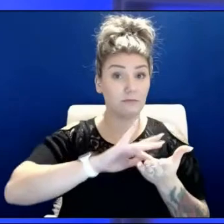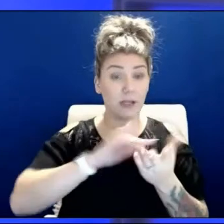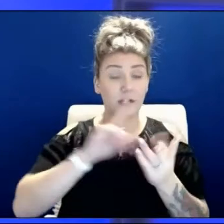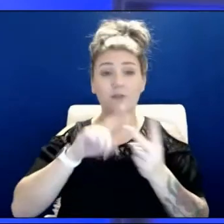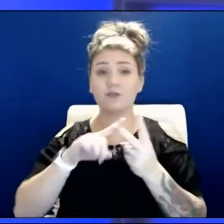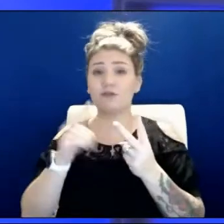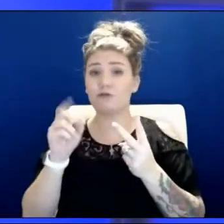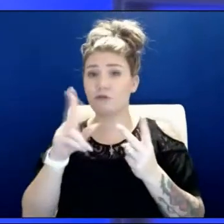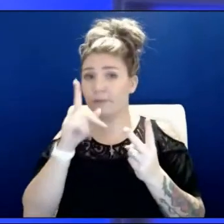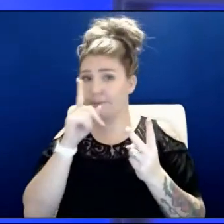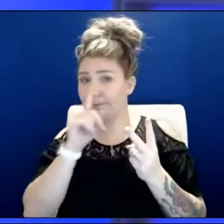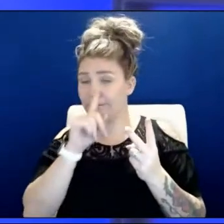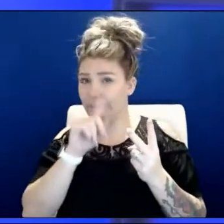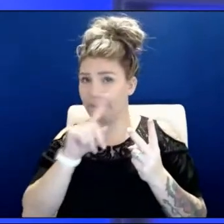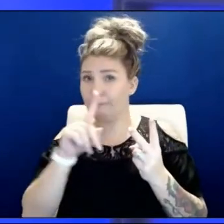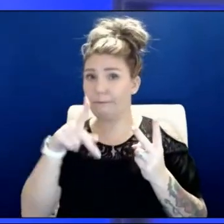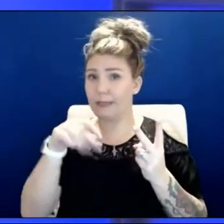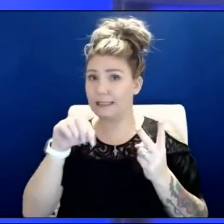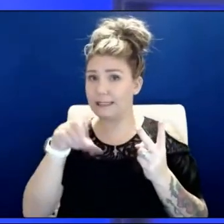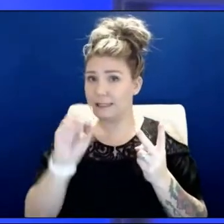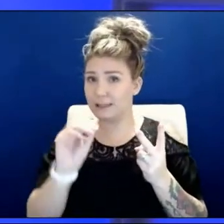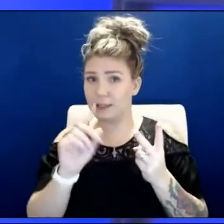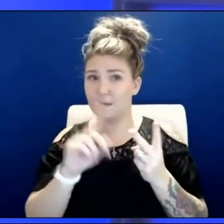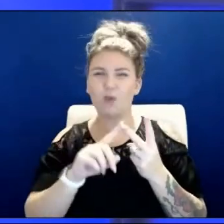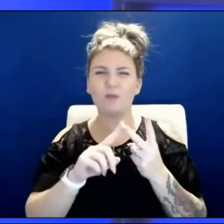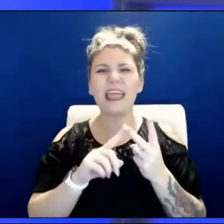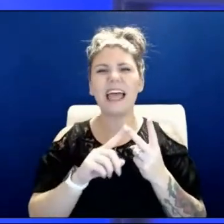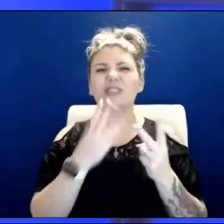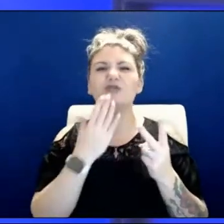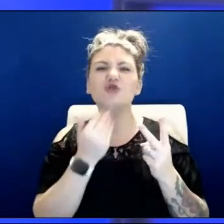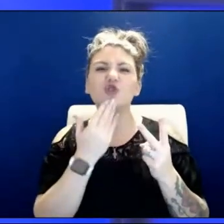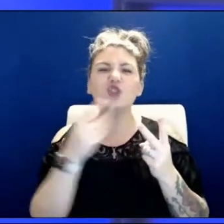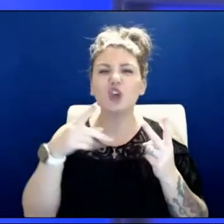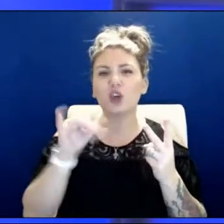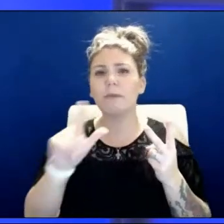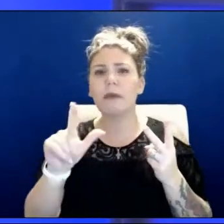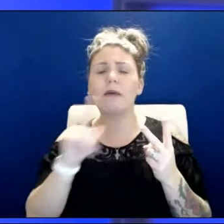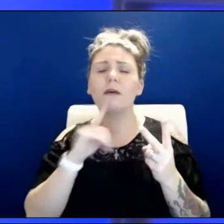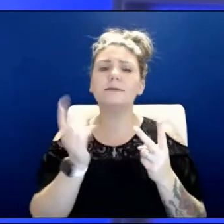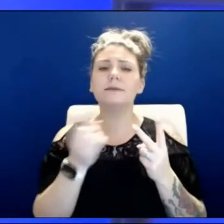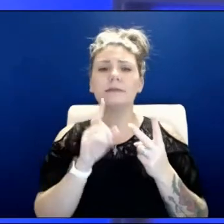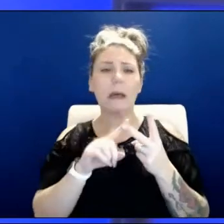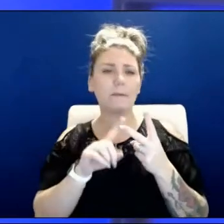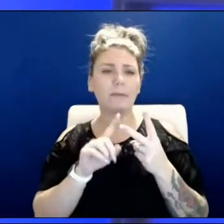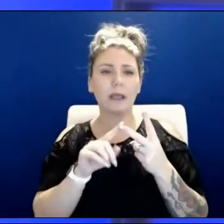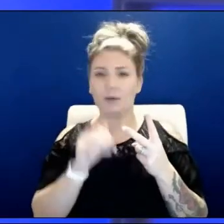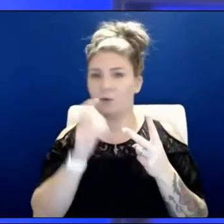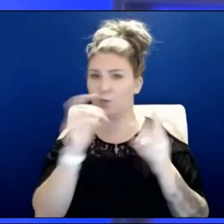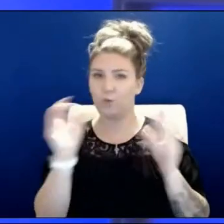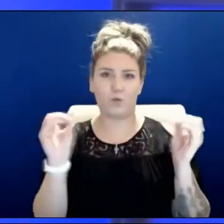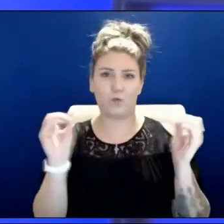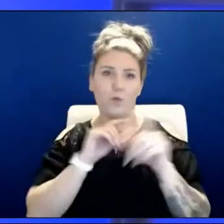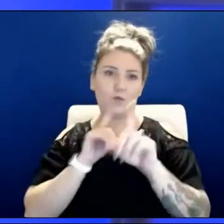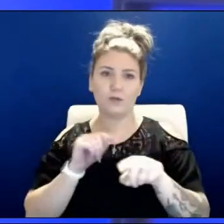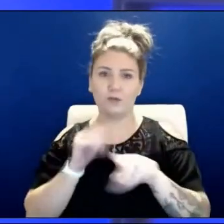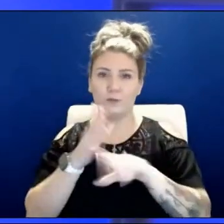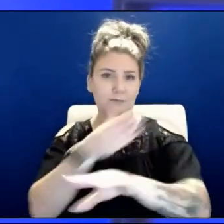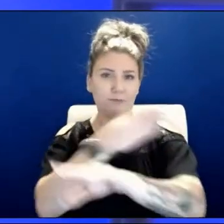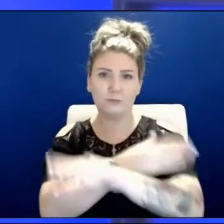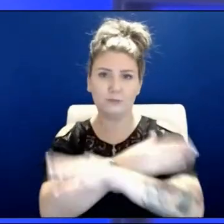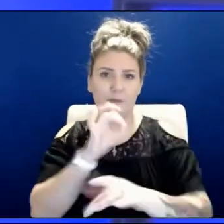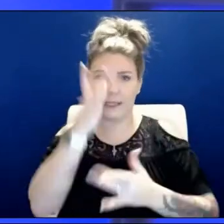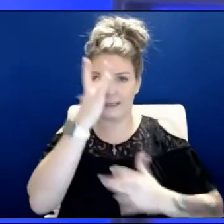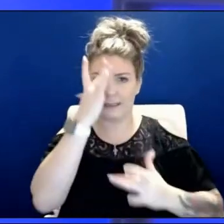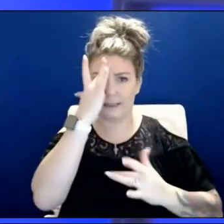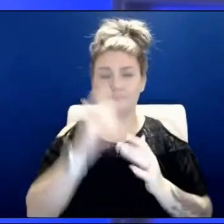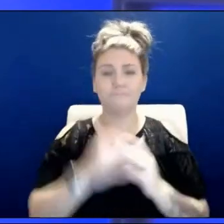placebo, traditionally a sugar pill, but something that is expected not to do anything to improve the disease you're talking about. And the reason